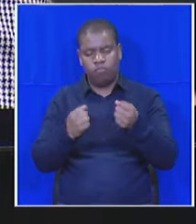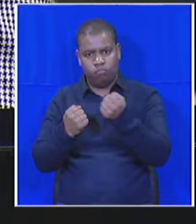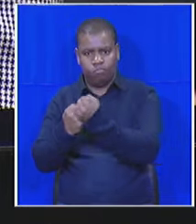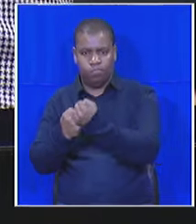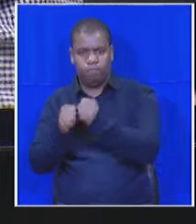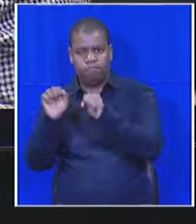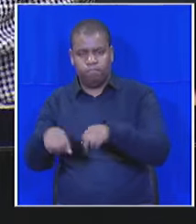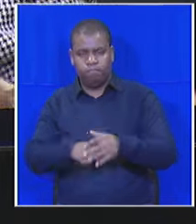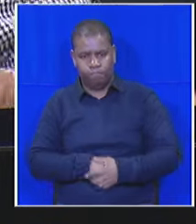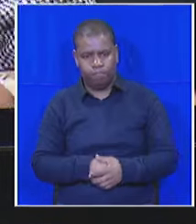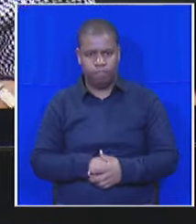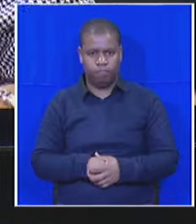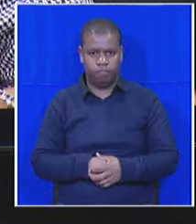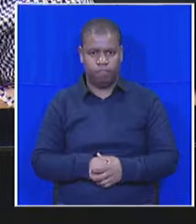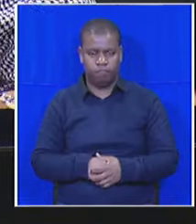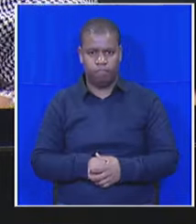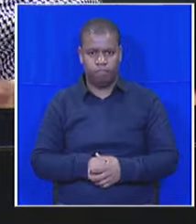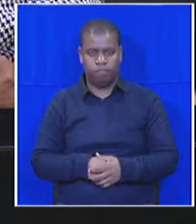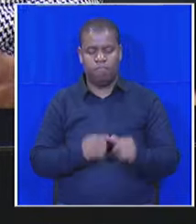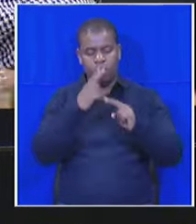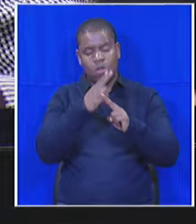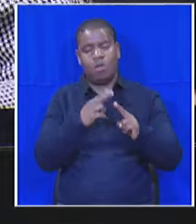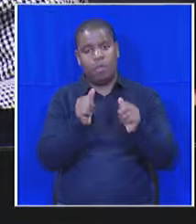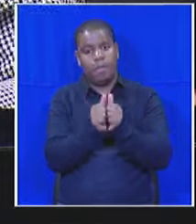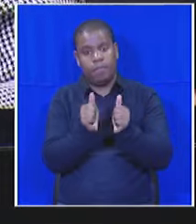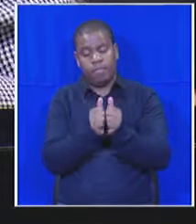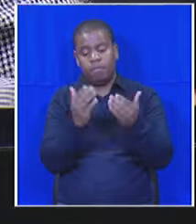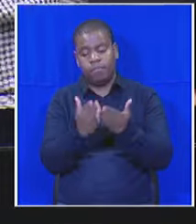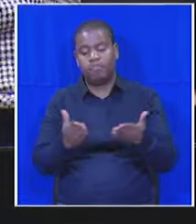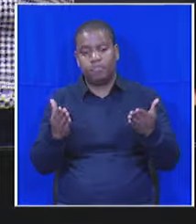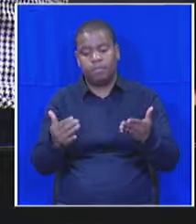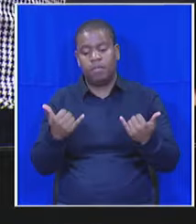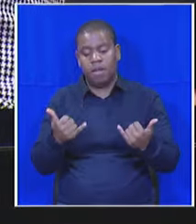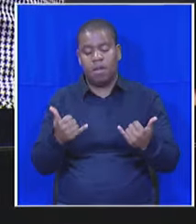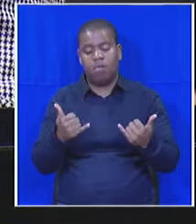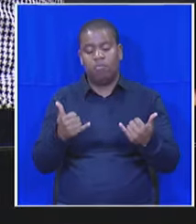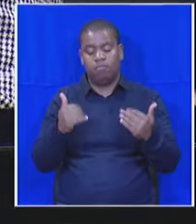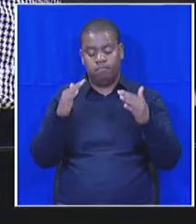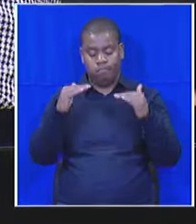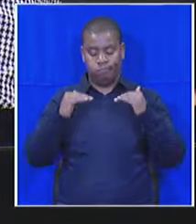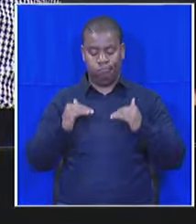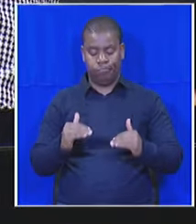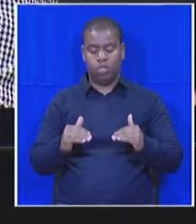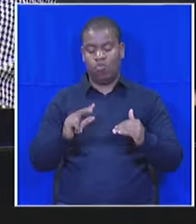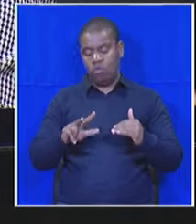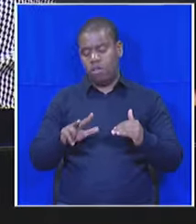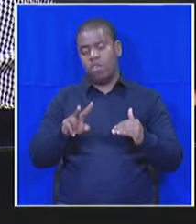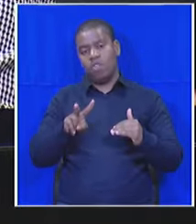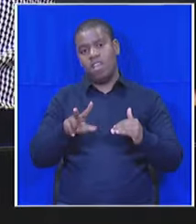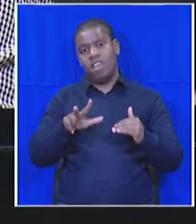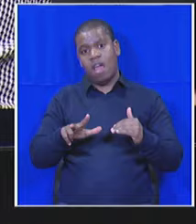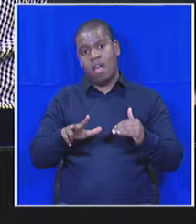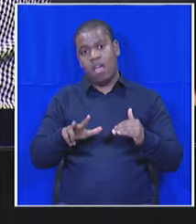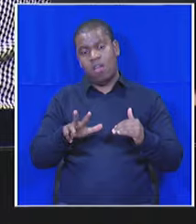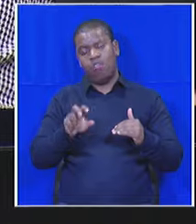accordingly agreed to. Honorable members, I now put vote 29,